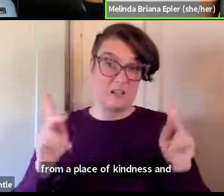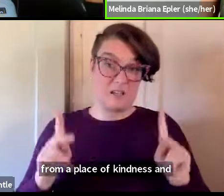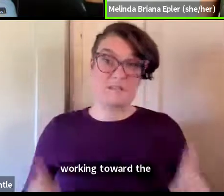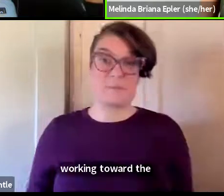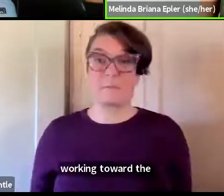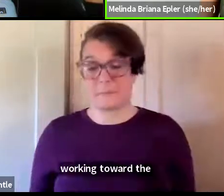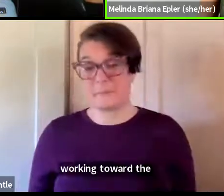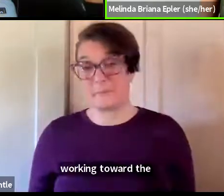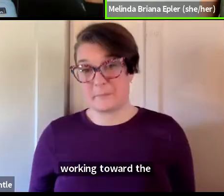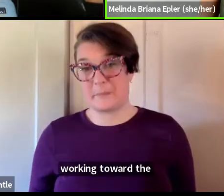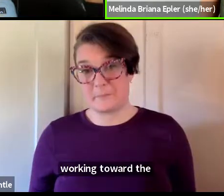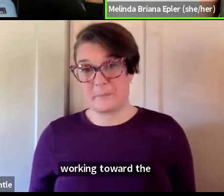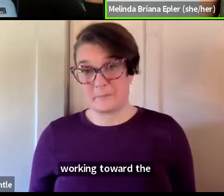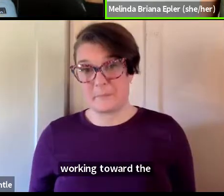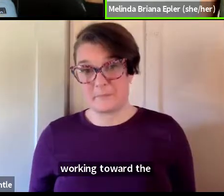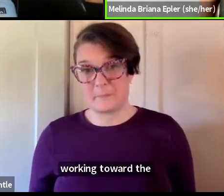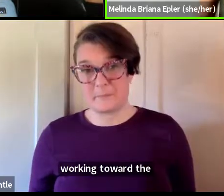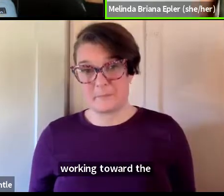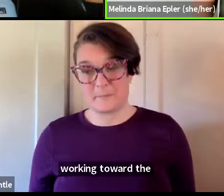Yeah.